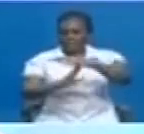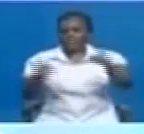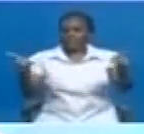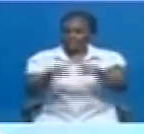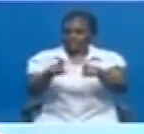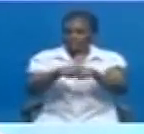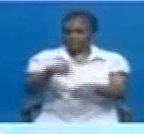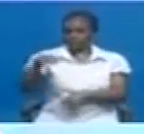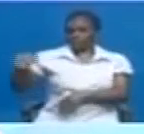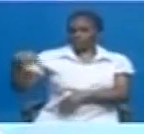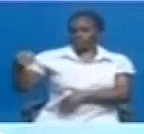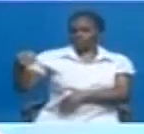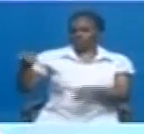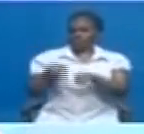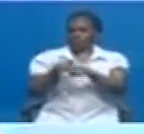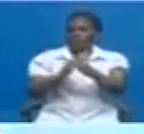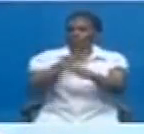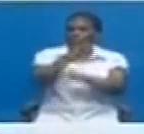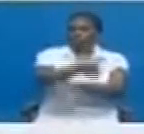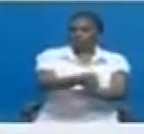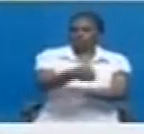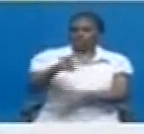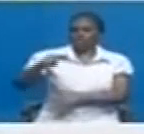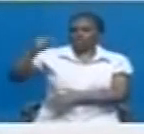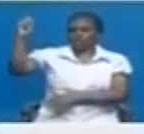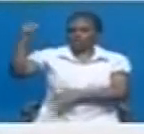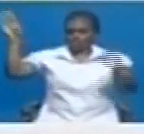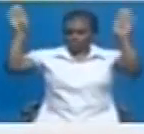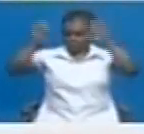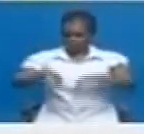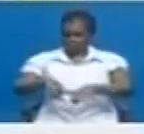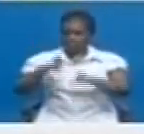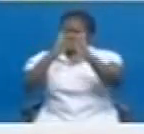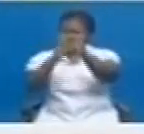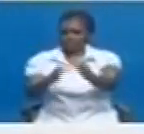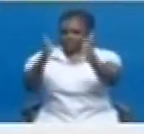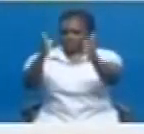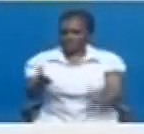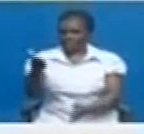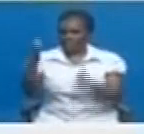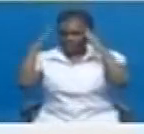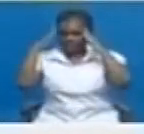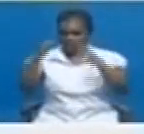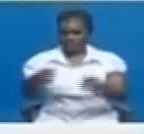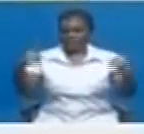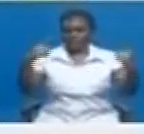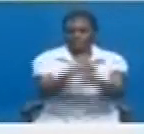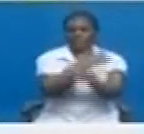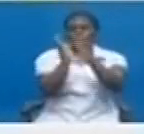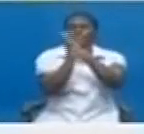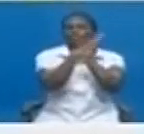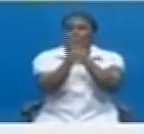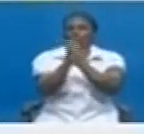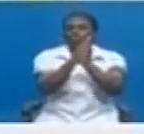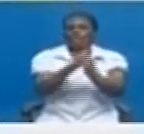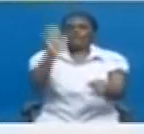from that polio debate, we'll be crossing over to the North Rift region, where Mercy Kandie will be focusing on a different story that has given